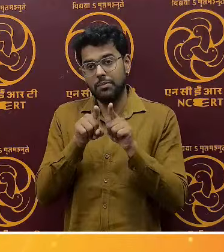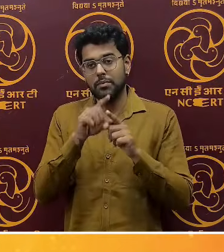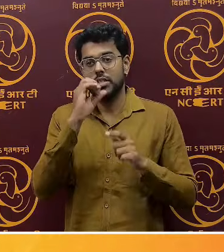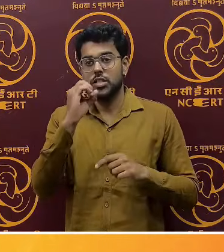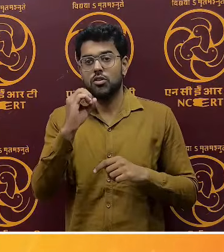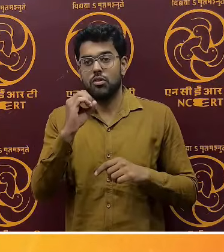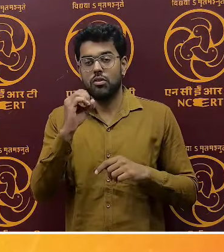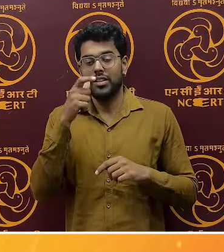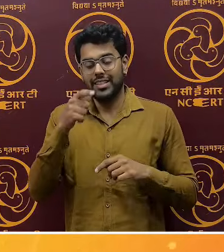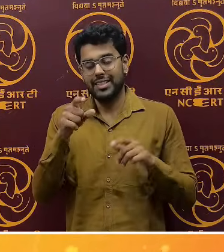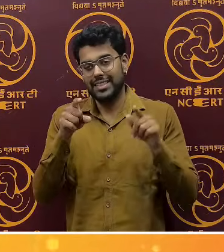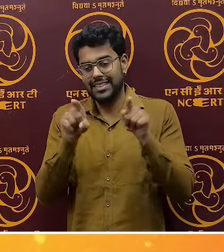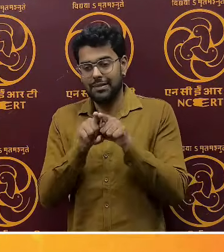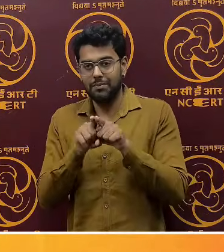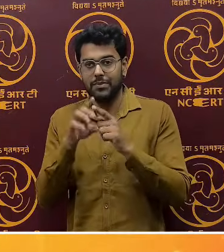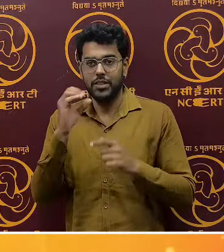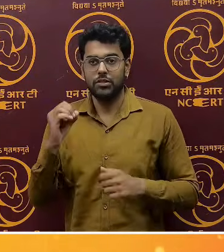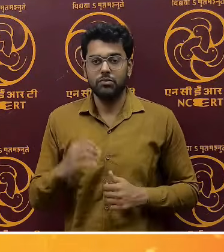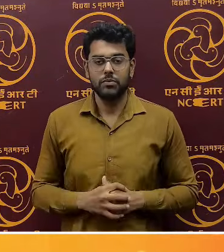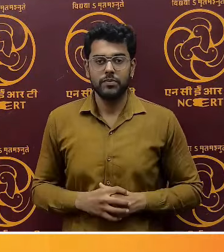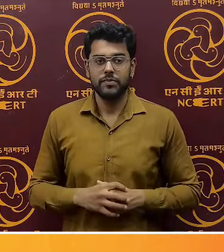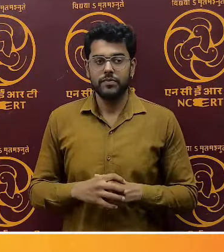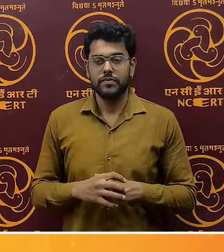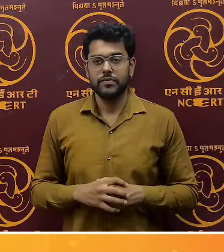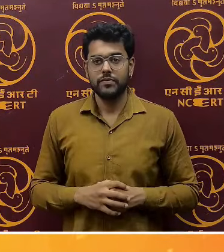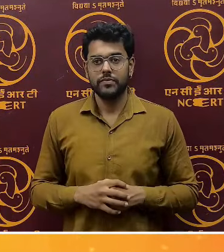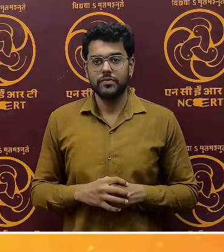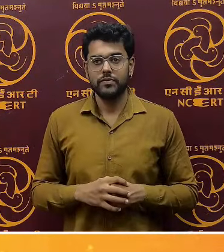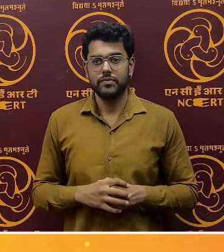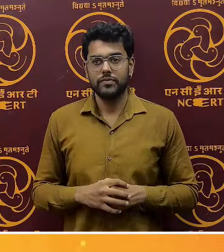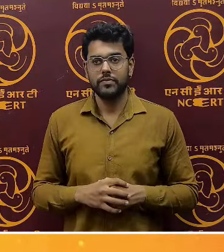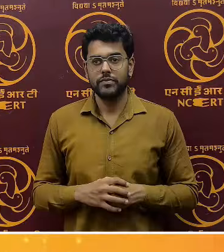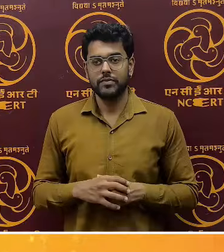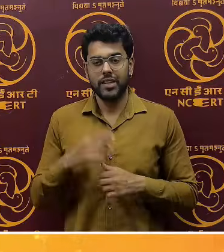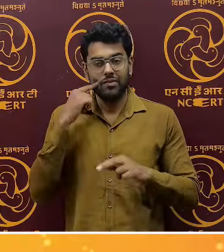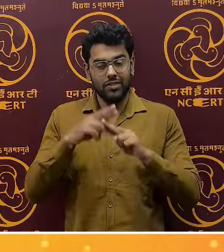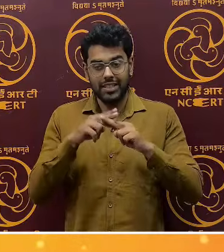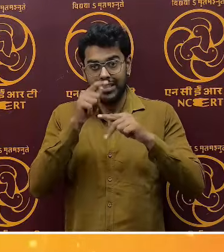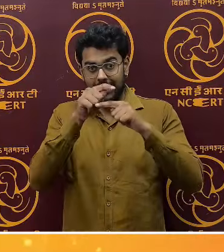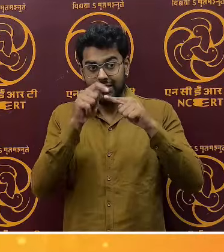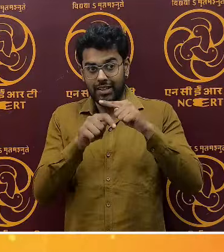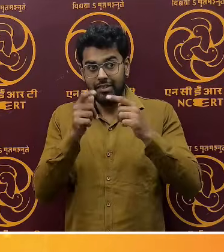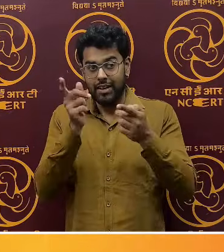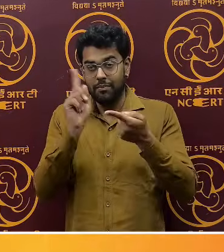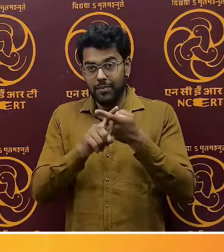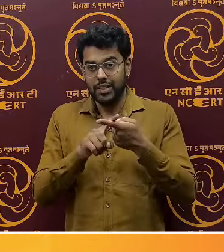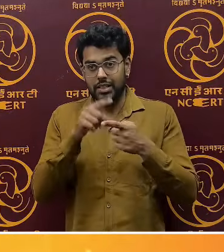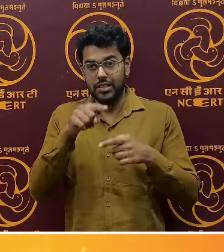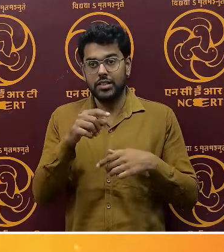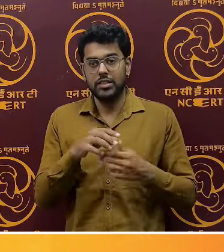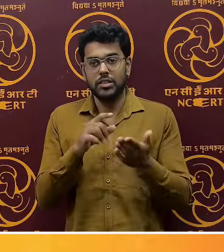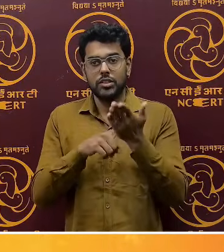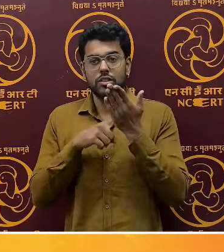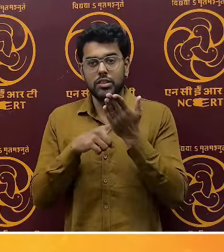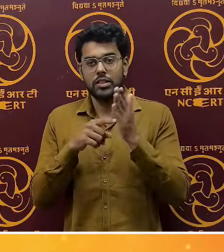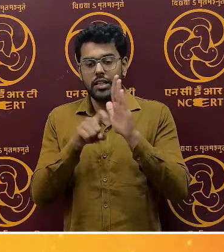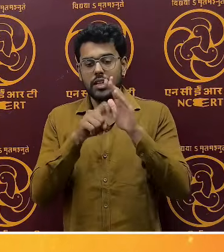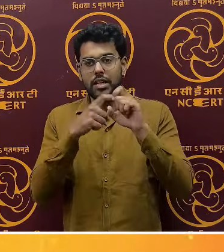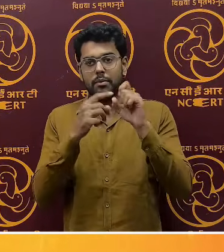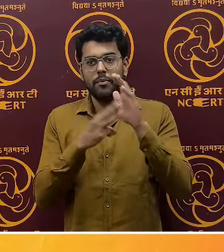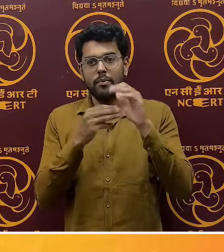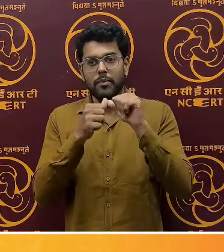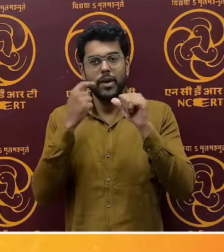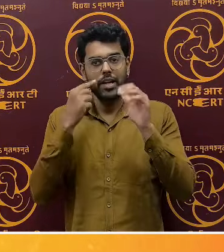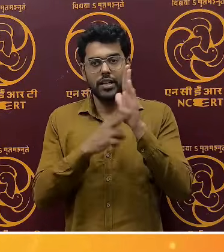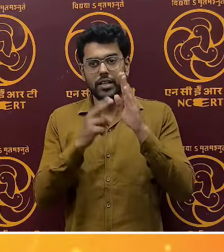Similarly, this polynomial as well will divide this polynomial, leaving remainder 0.